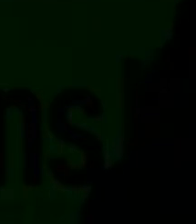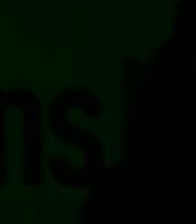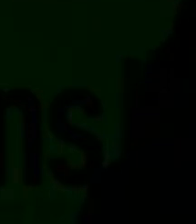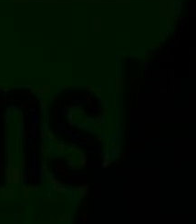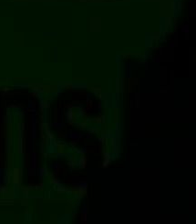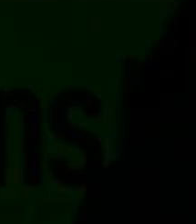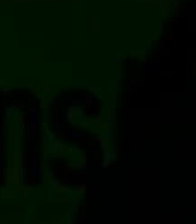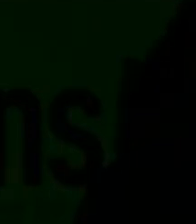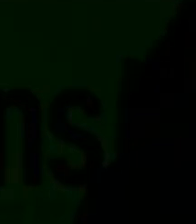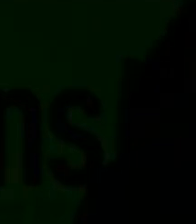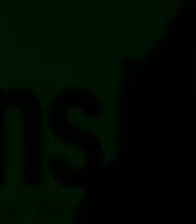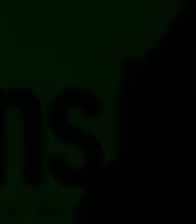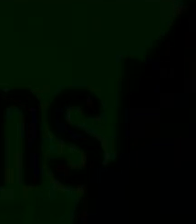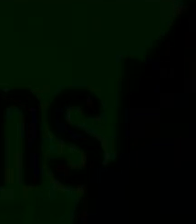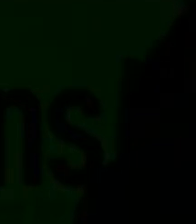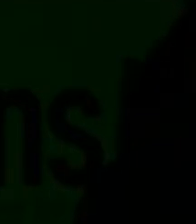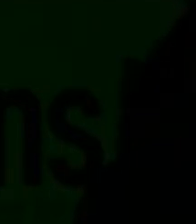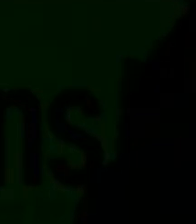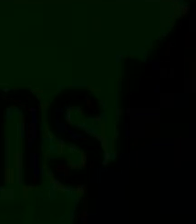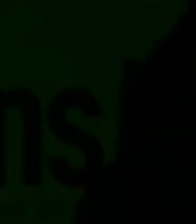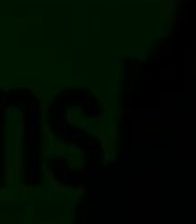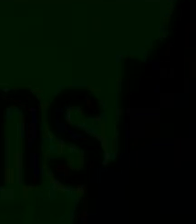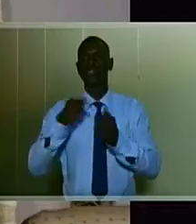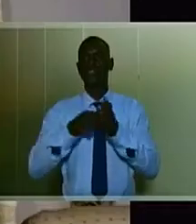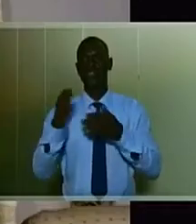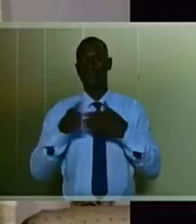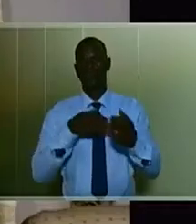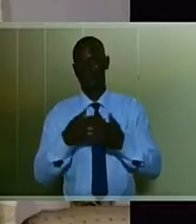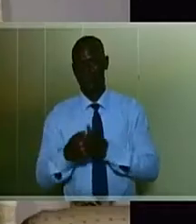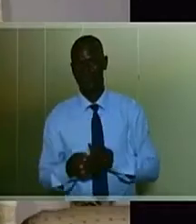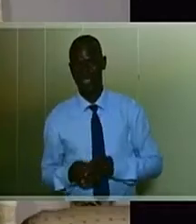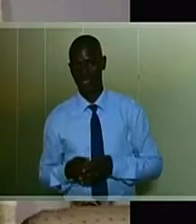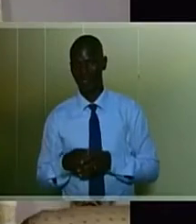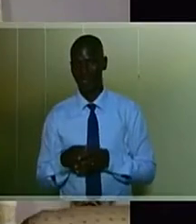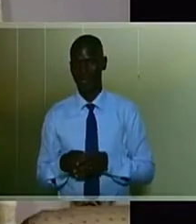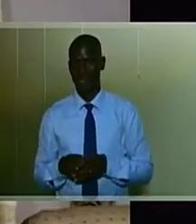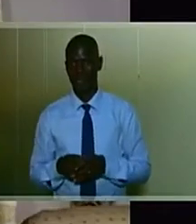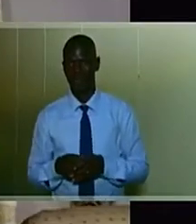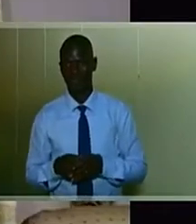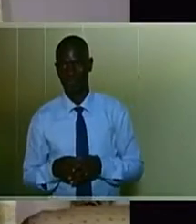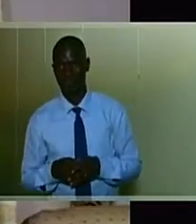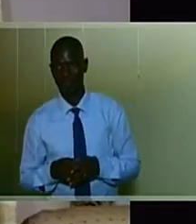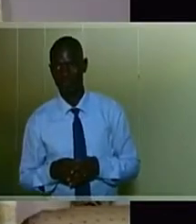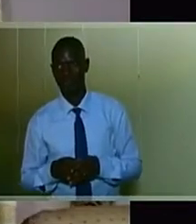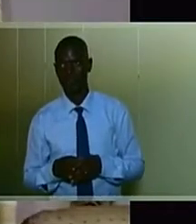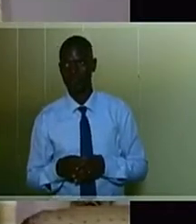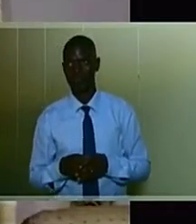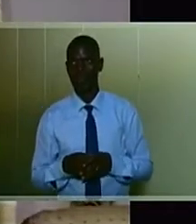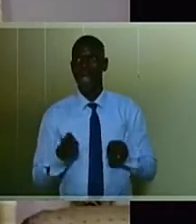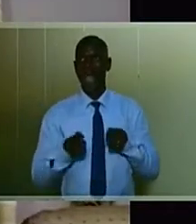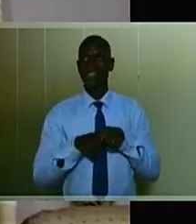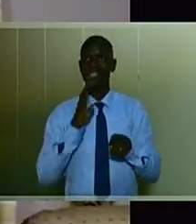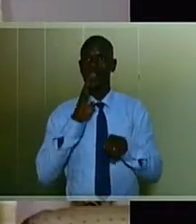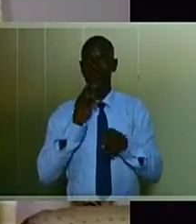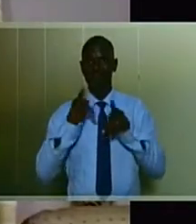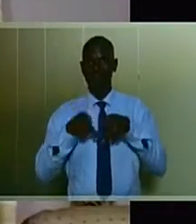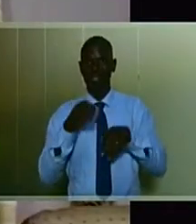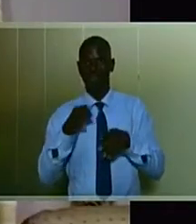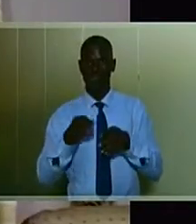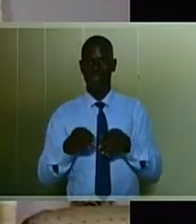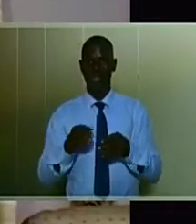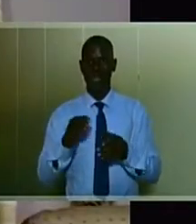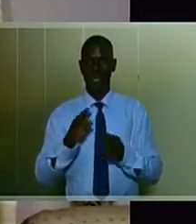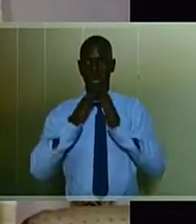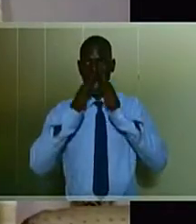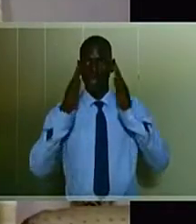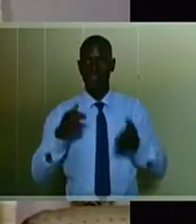the House of Representatives on this matter? As a spokesperson of the House of Representatives,